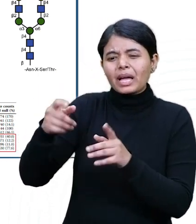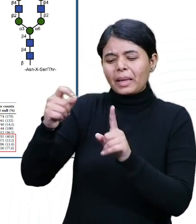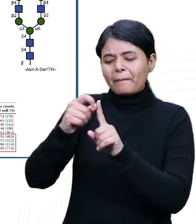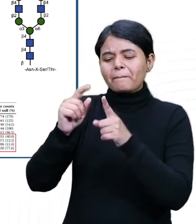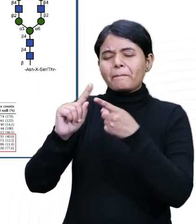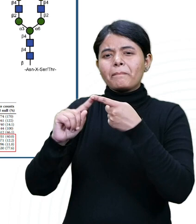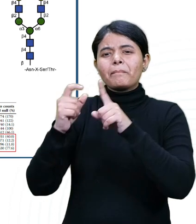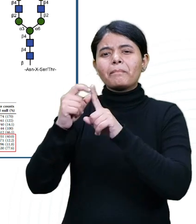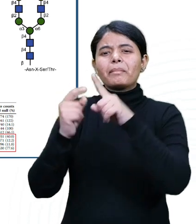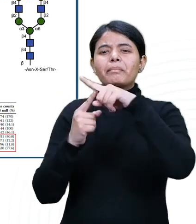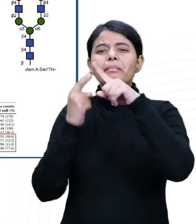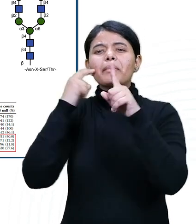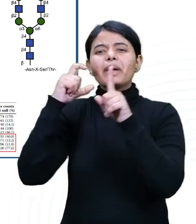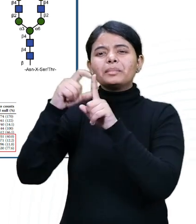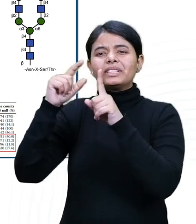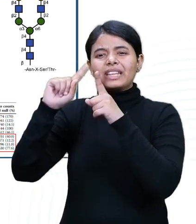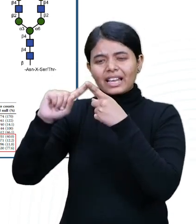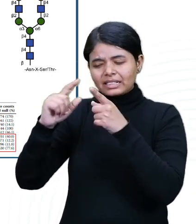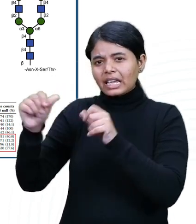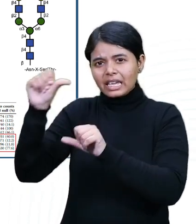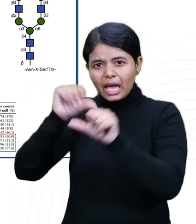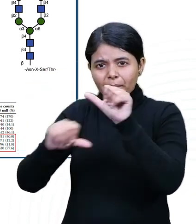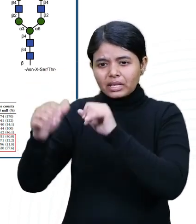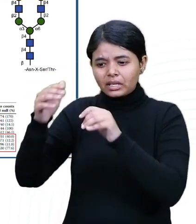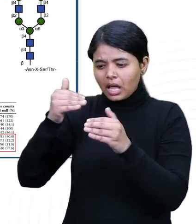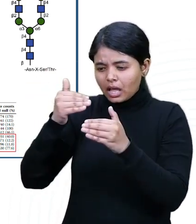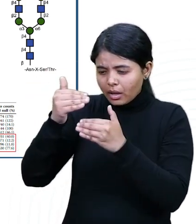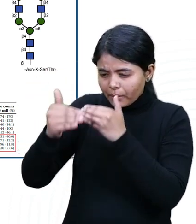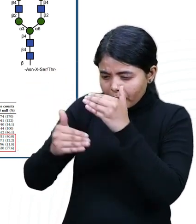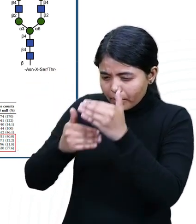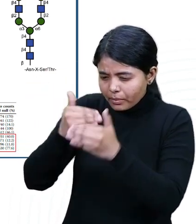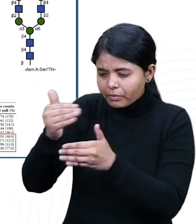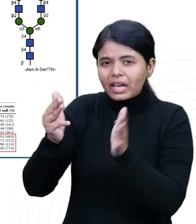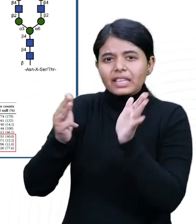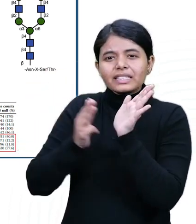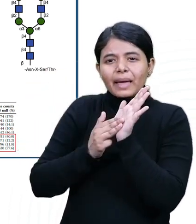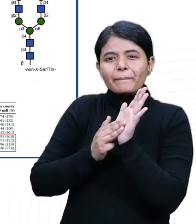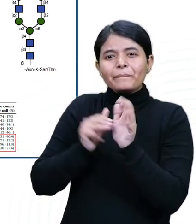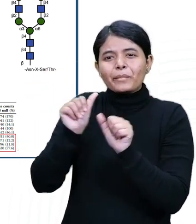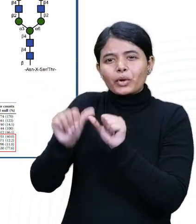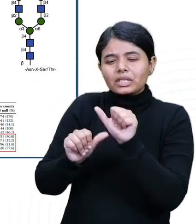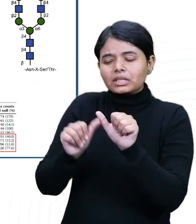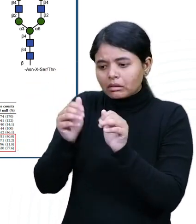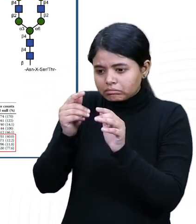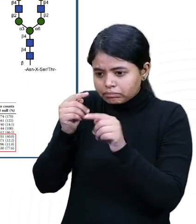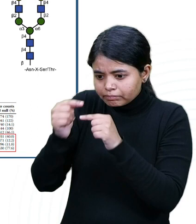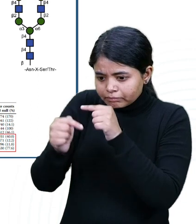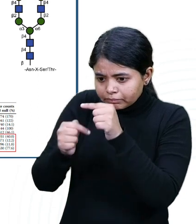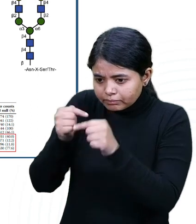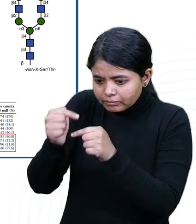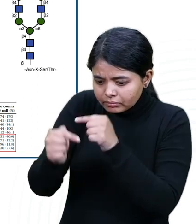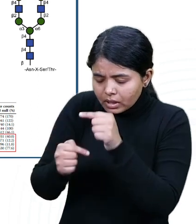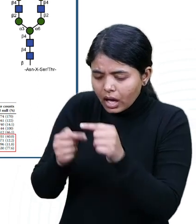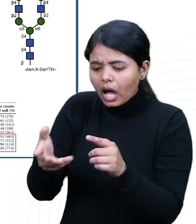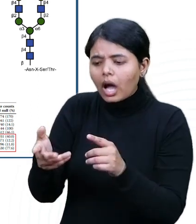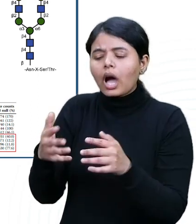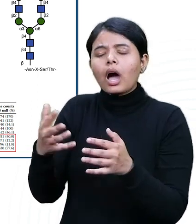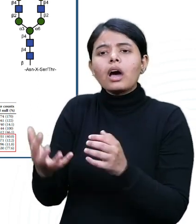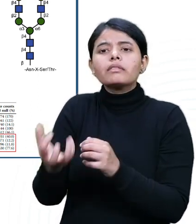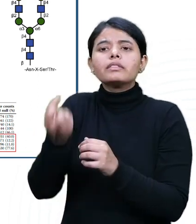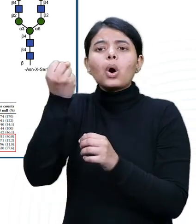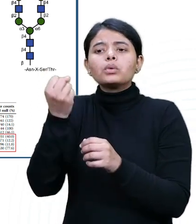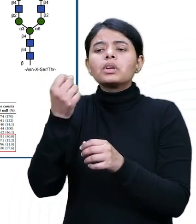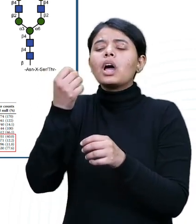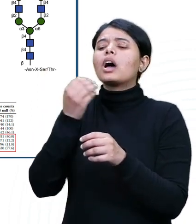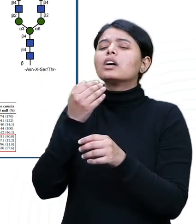we know that we have in the total N glycans, we have oligomannose, we have polymanose, we have complex N glycans. And